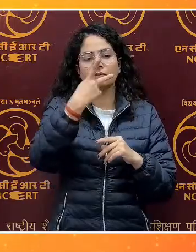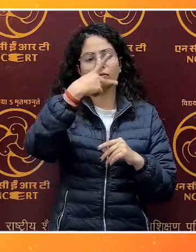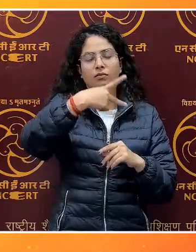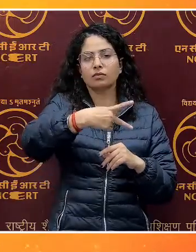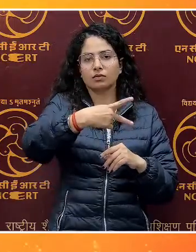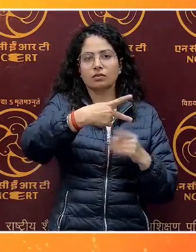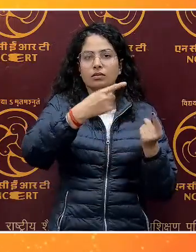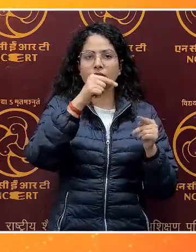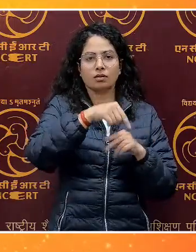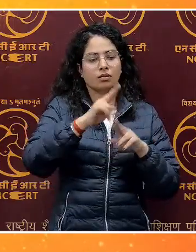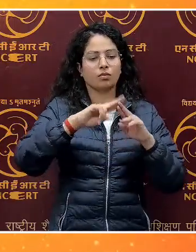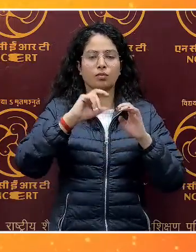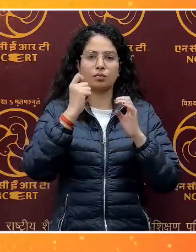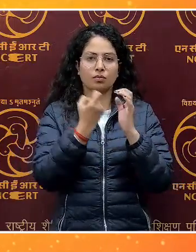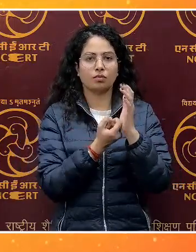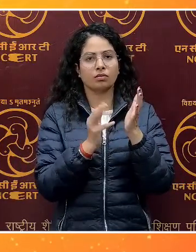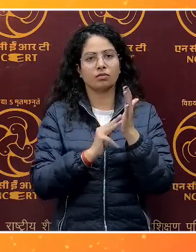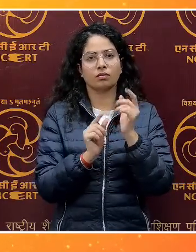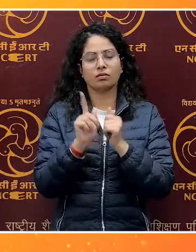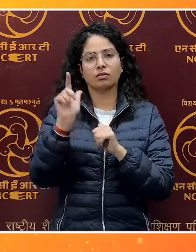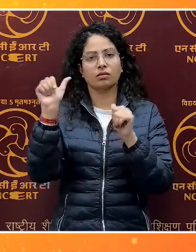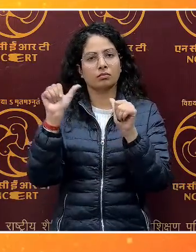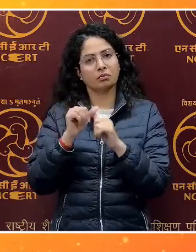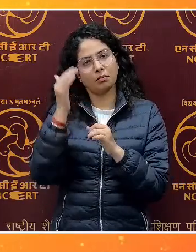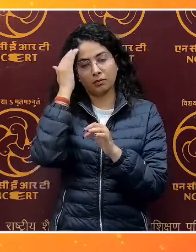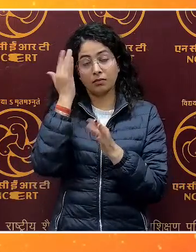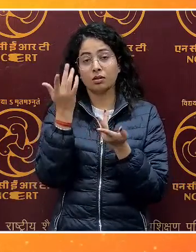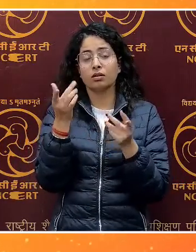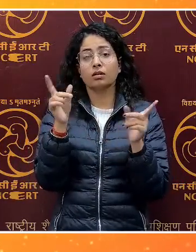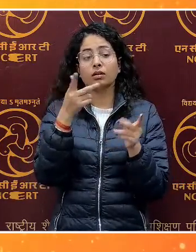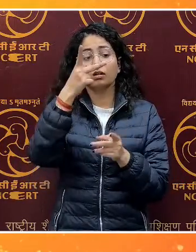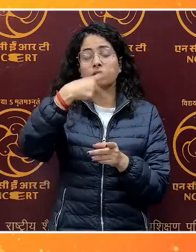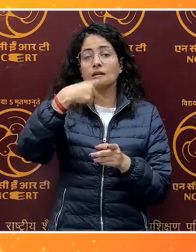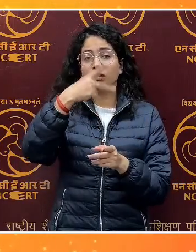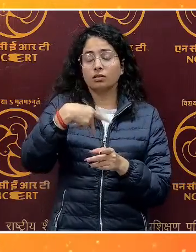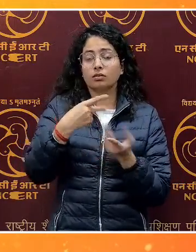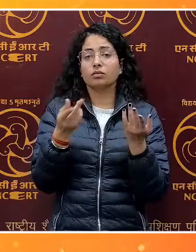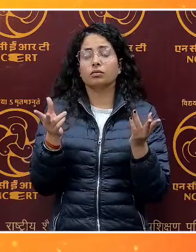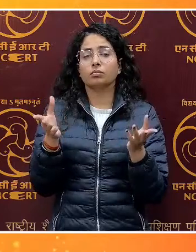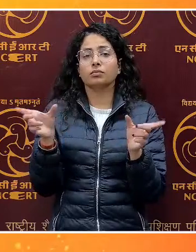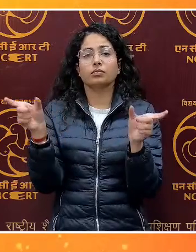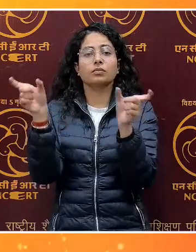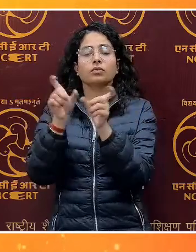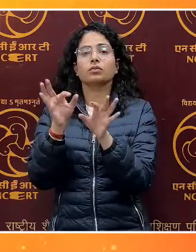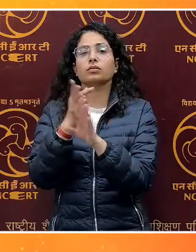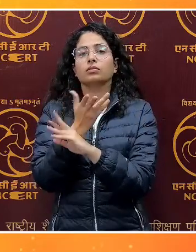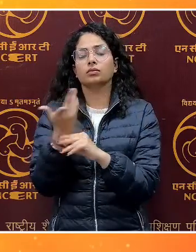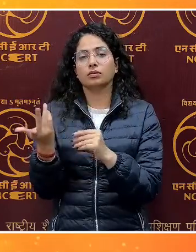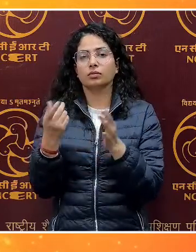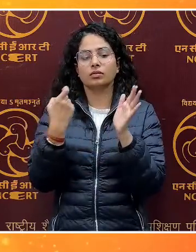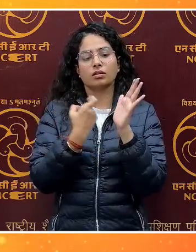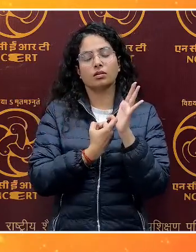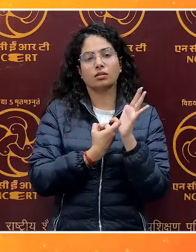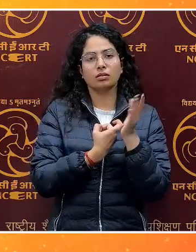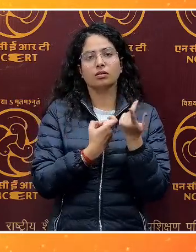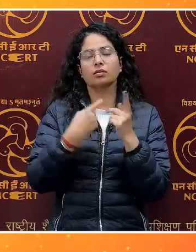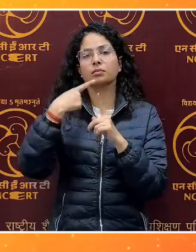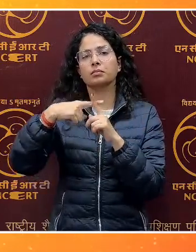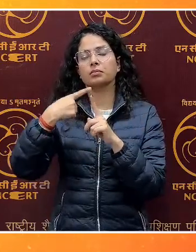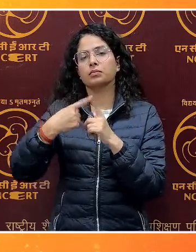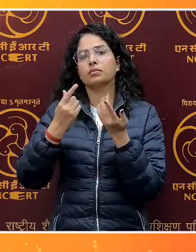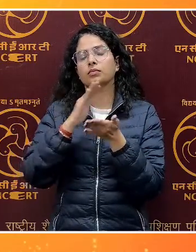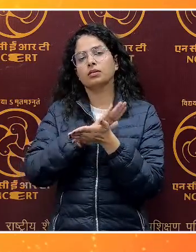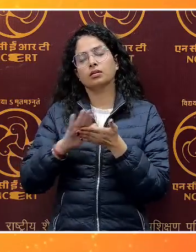know their formula. Now, we will be taking common. Look, what is common here? I know radius and height both are 1